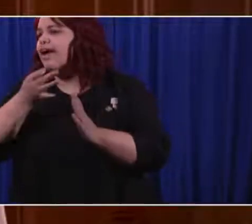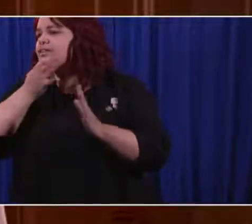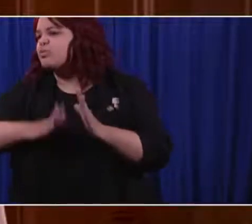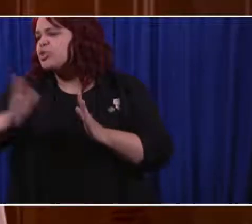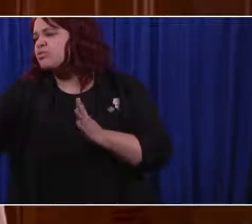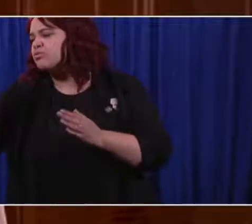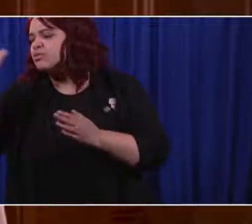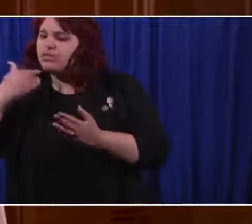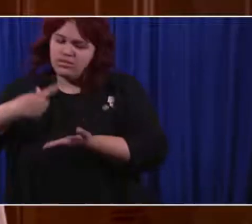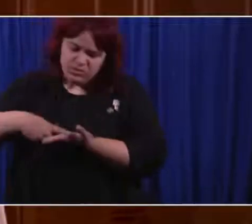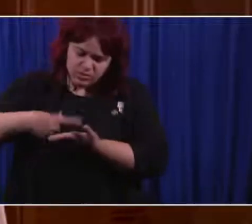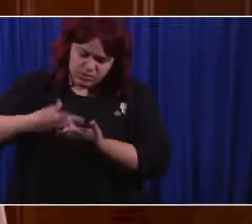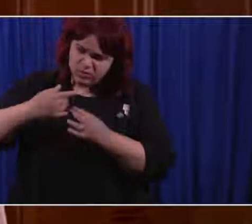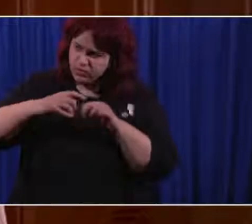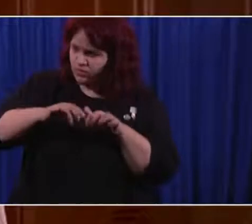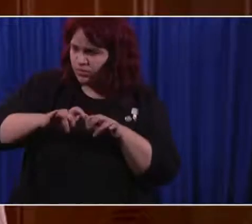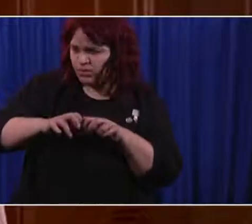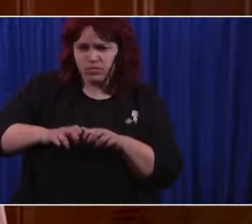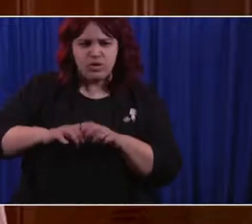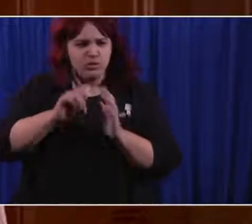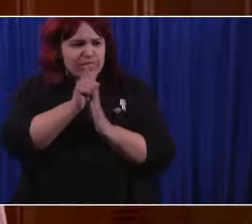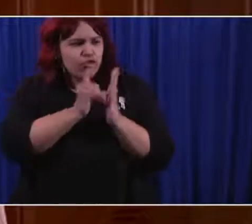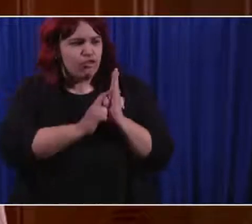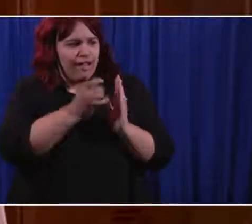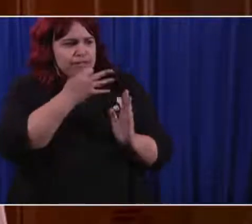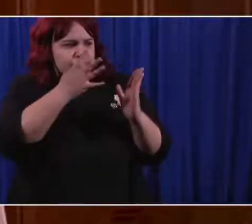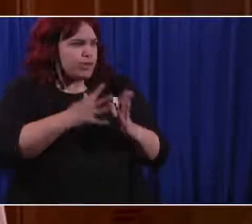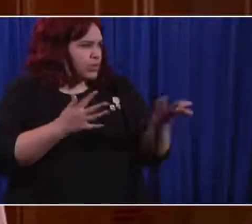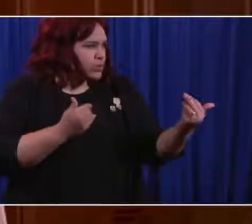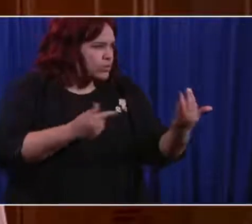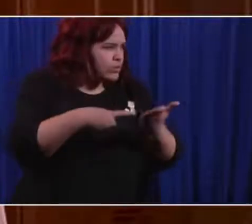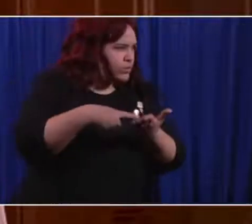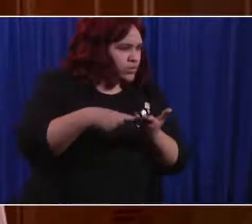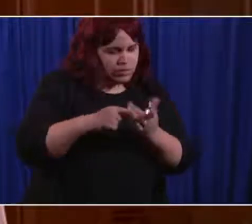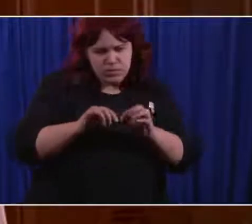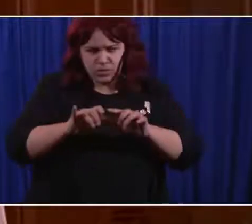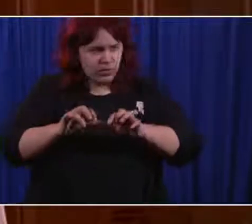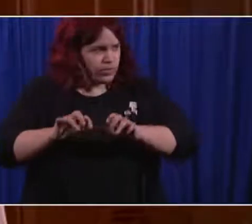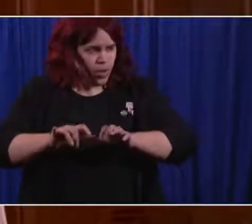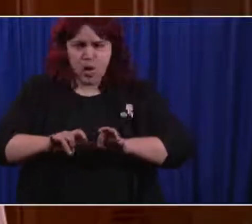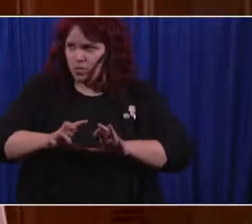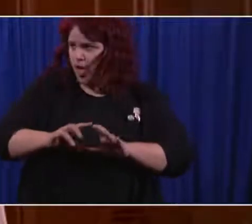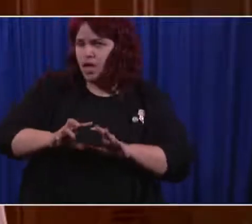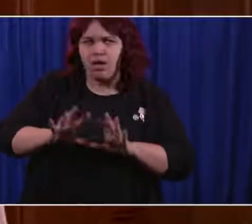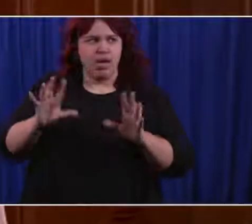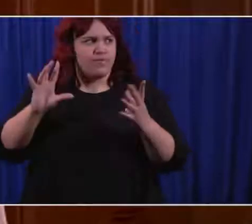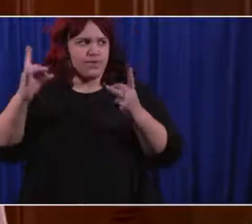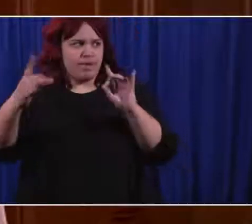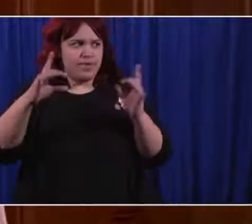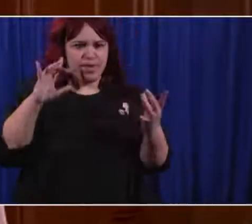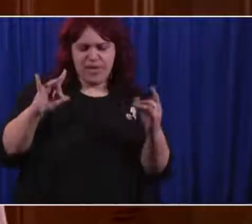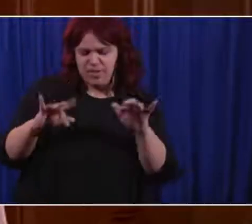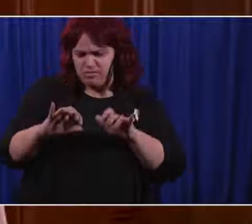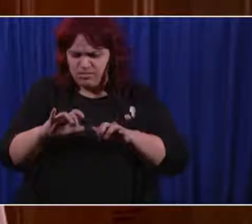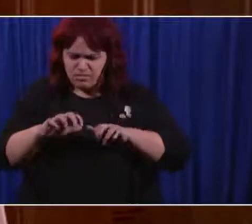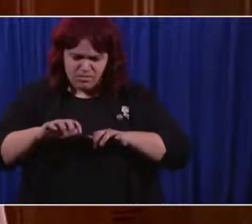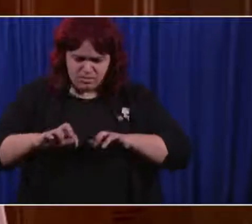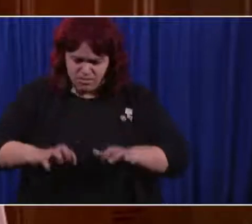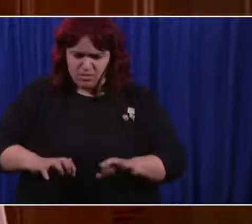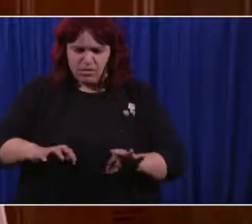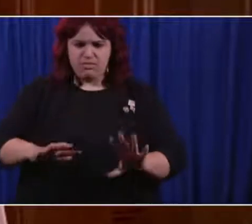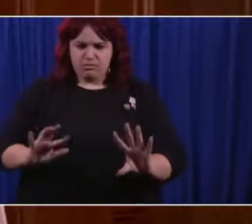experts, but obviously we talked to legal experts as well, and really thought through the letter and tried